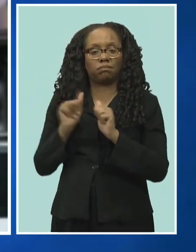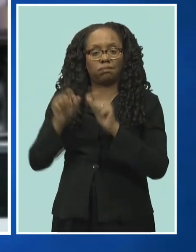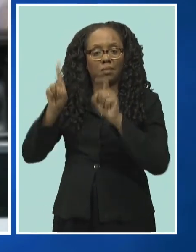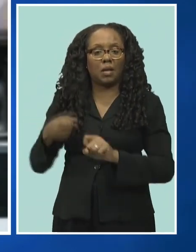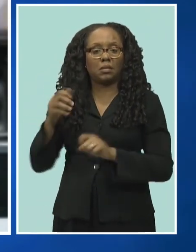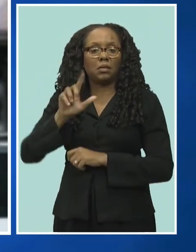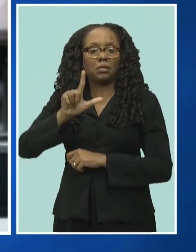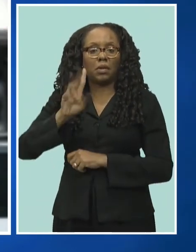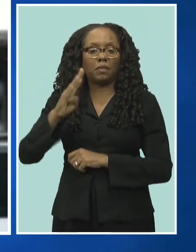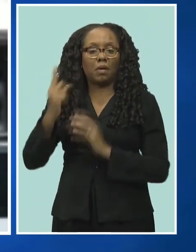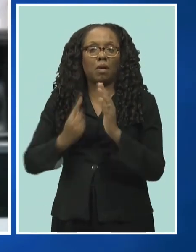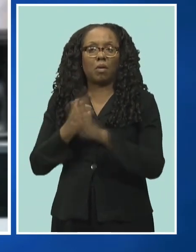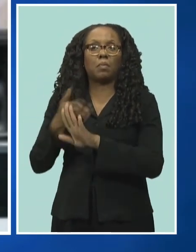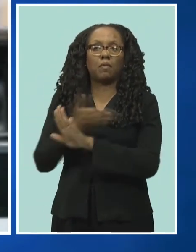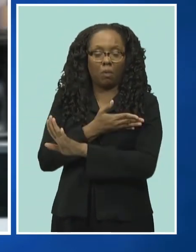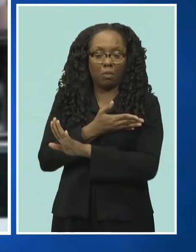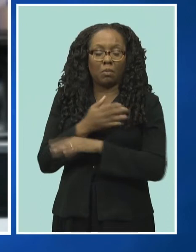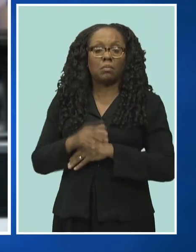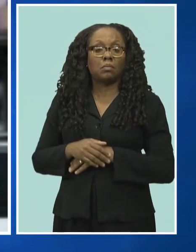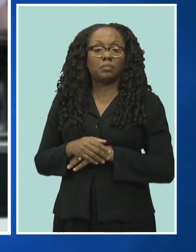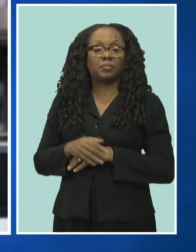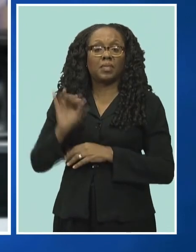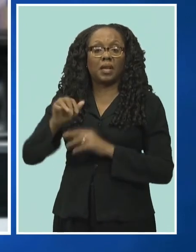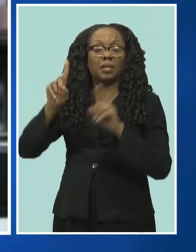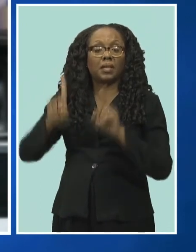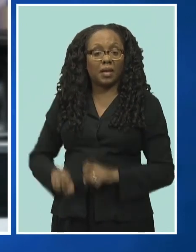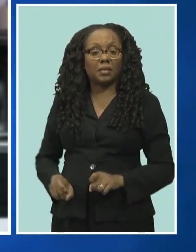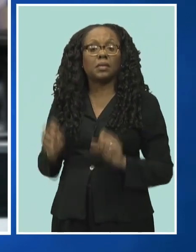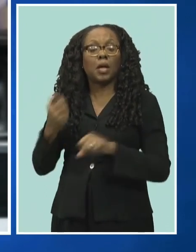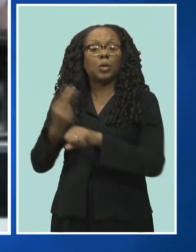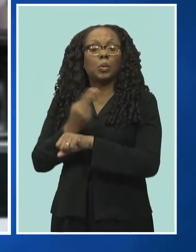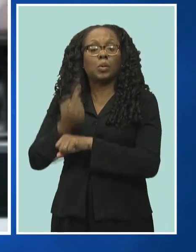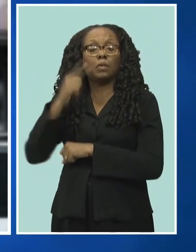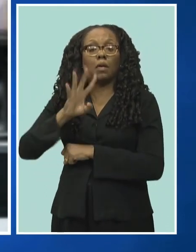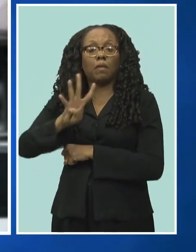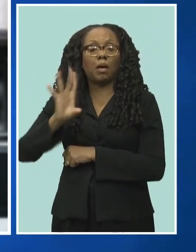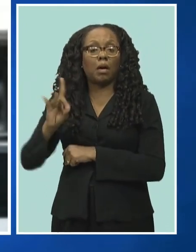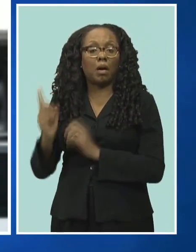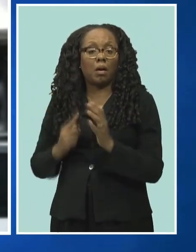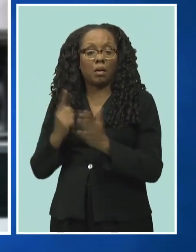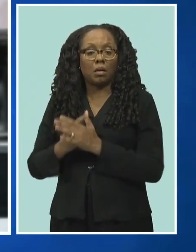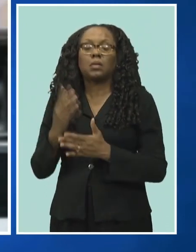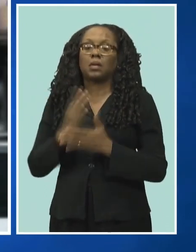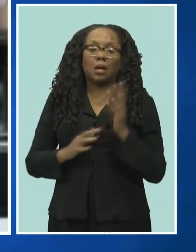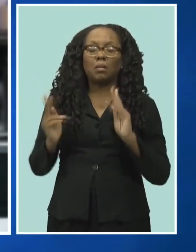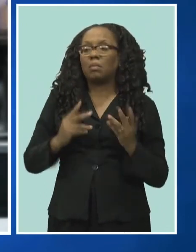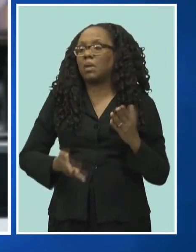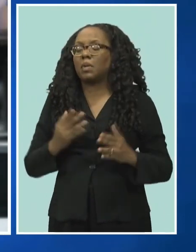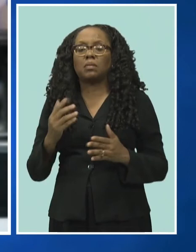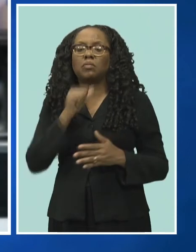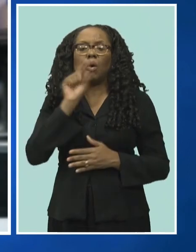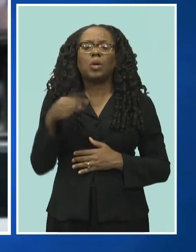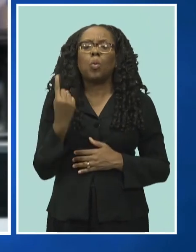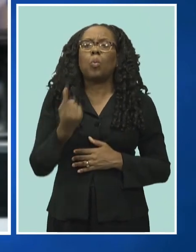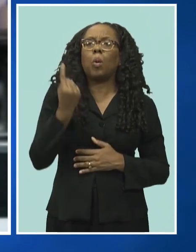the event. That test will be valid for 48 hours, as officials recognize people may want to take in multiple events, especially